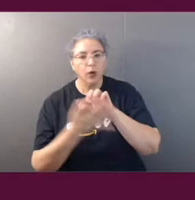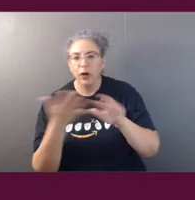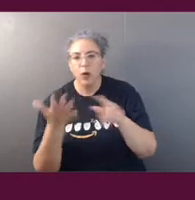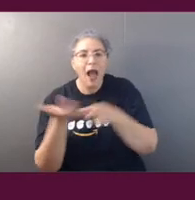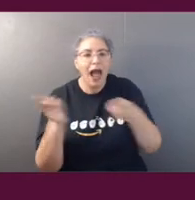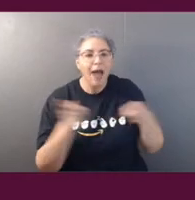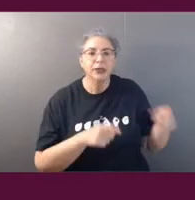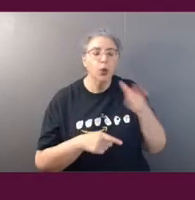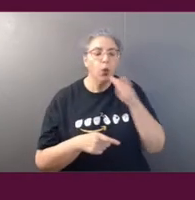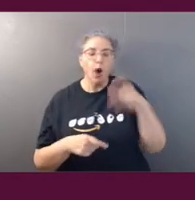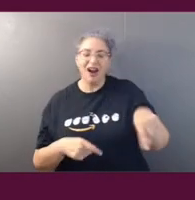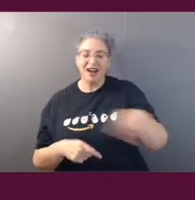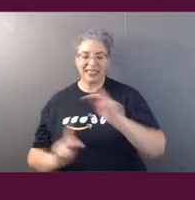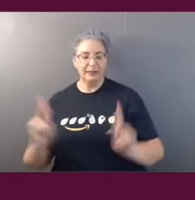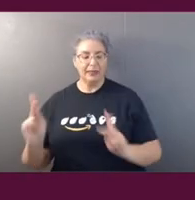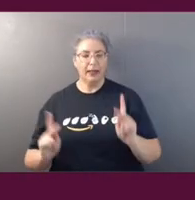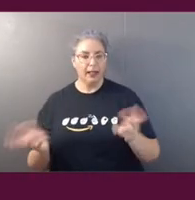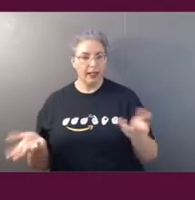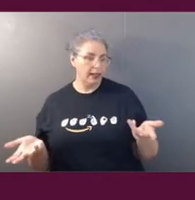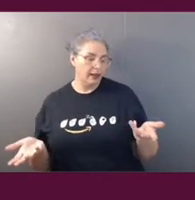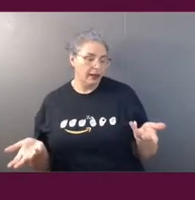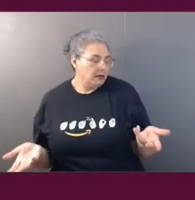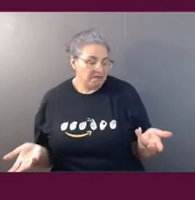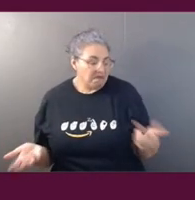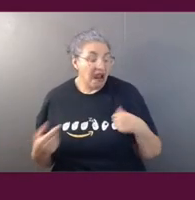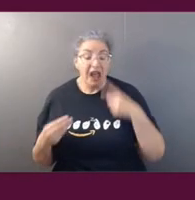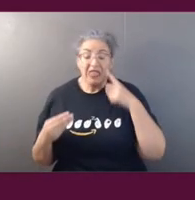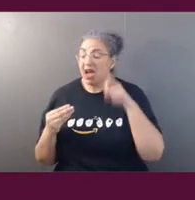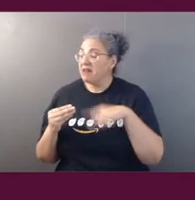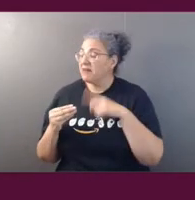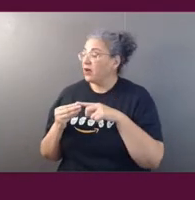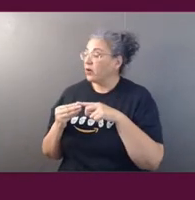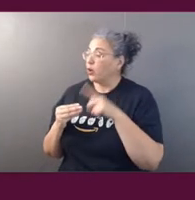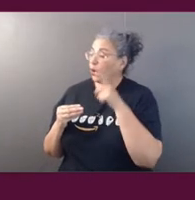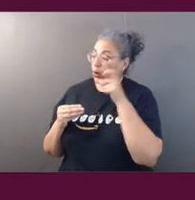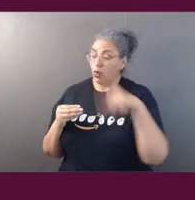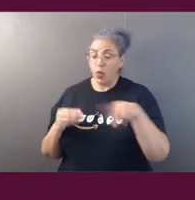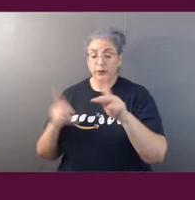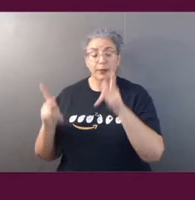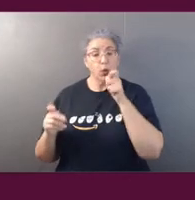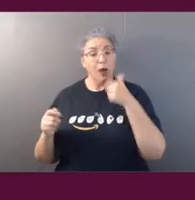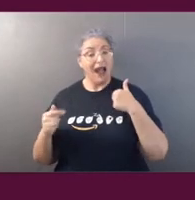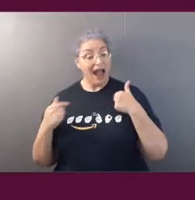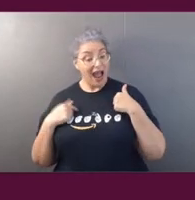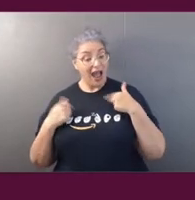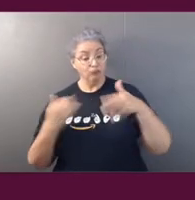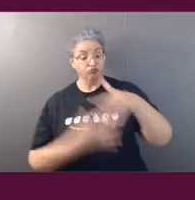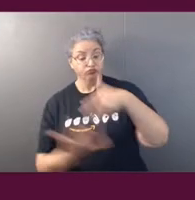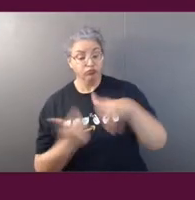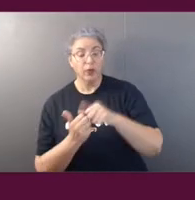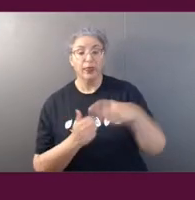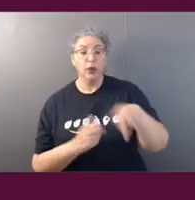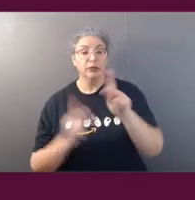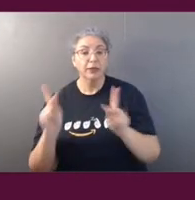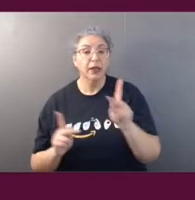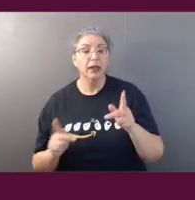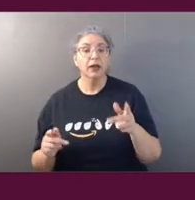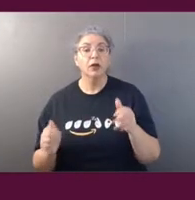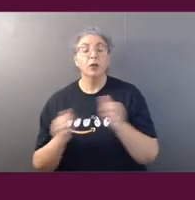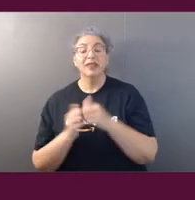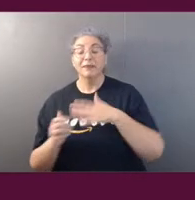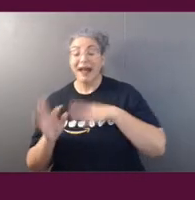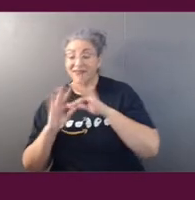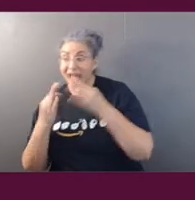out the who are these people, I thought about the people that I spend a lot of time with, the people in my